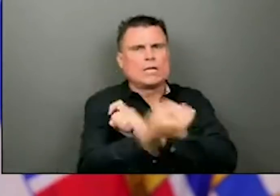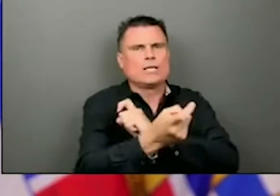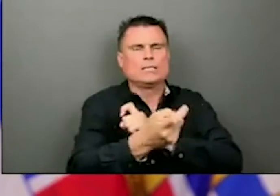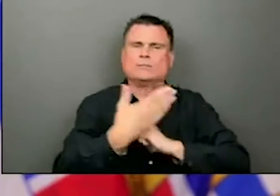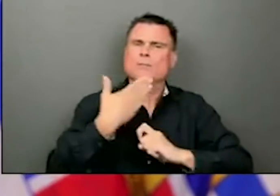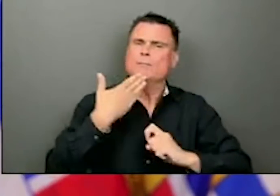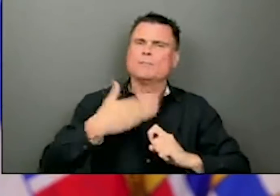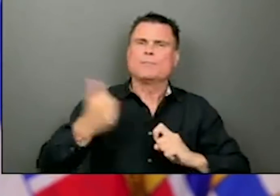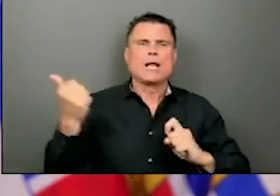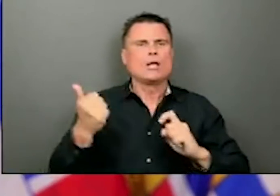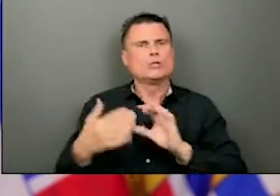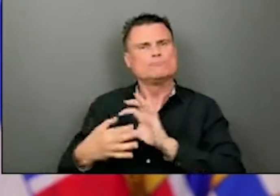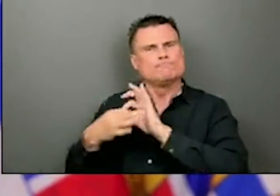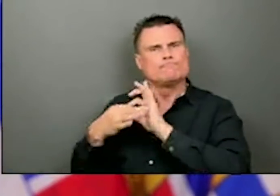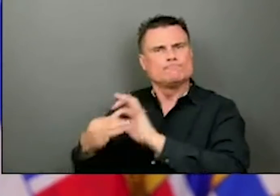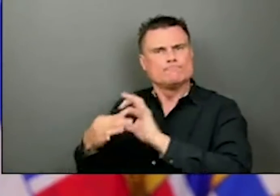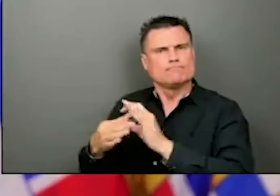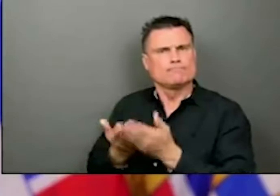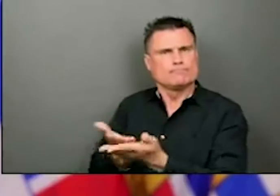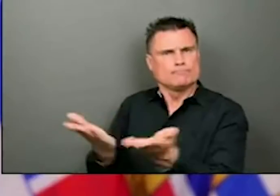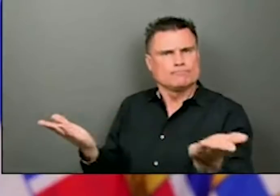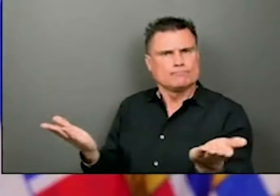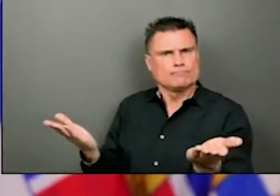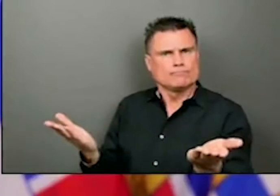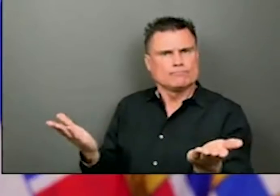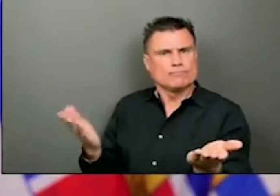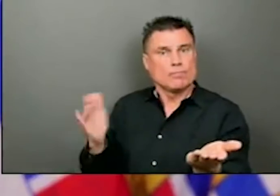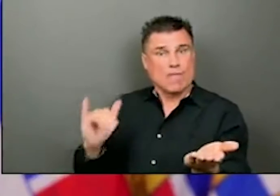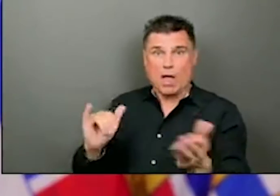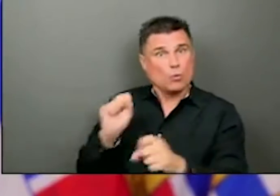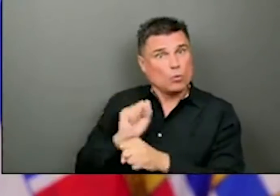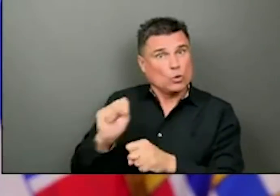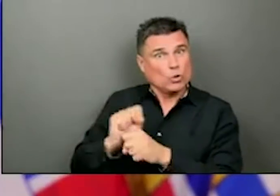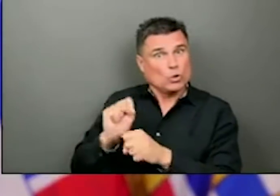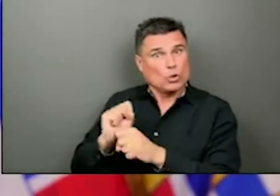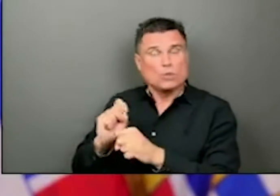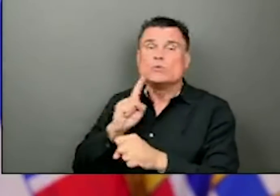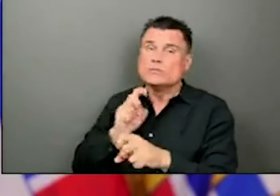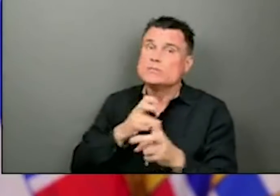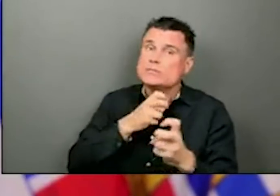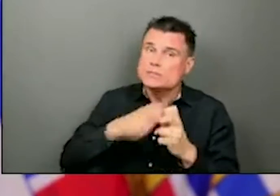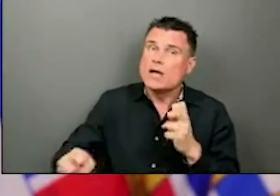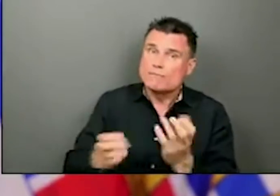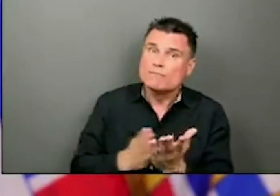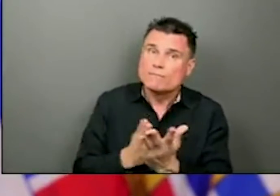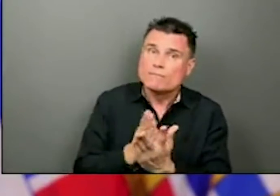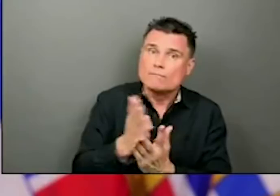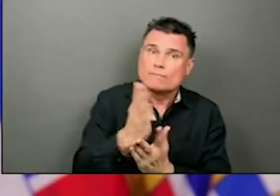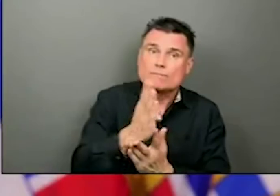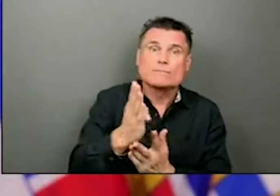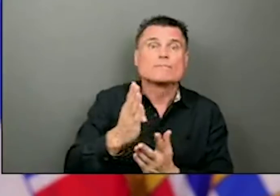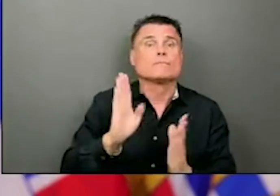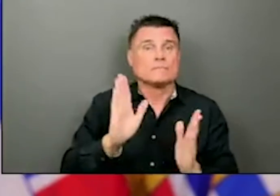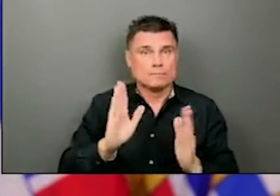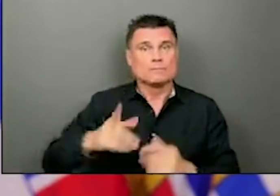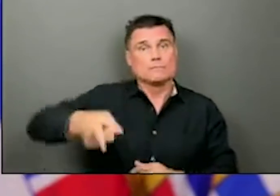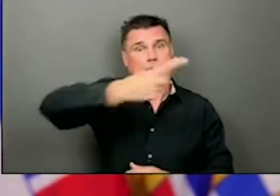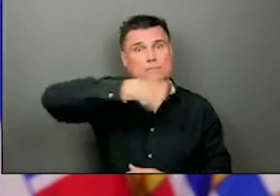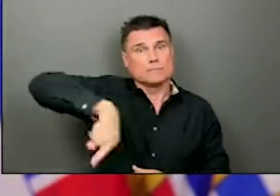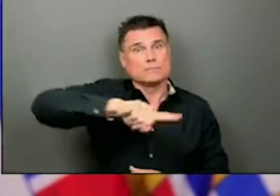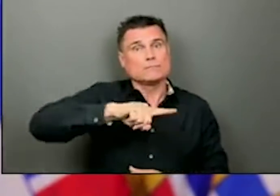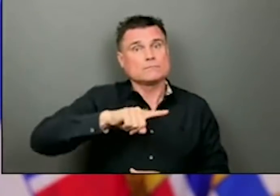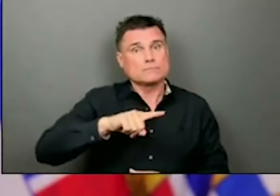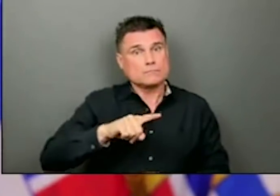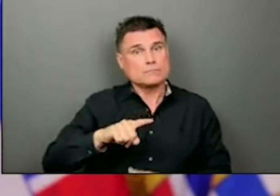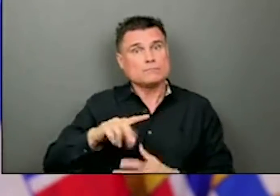in our systems to find the courage to accept that this is our history of colonization.